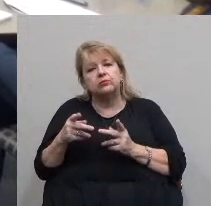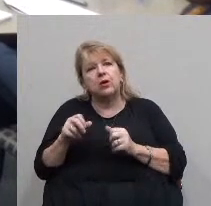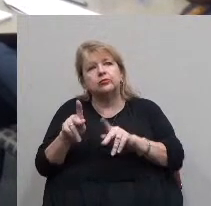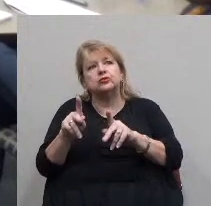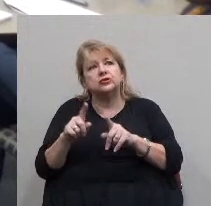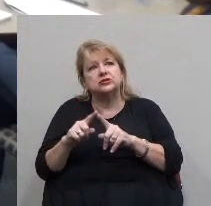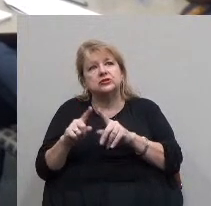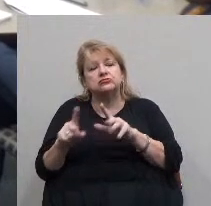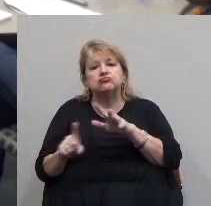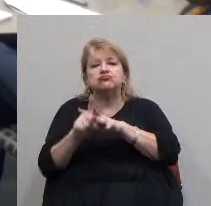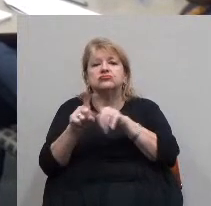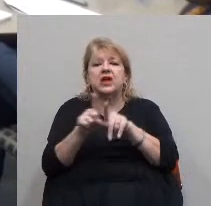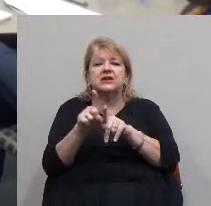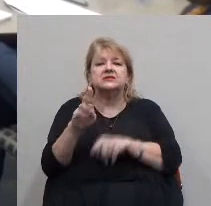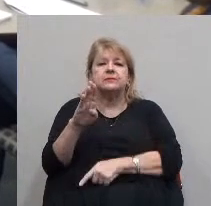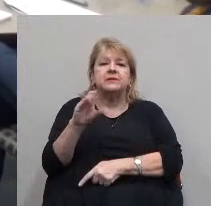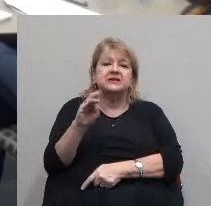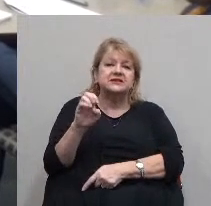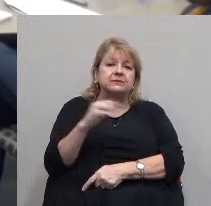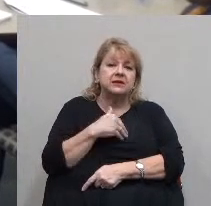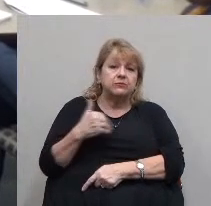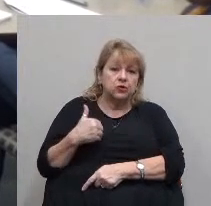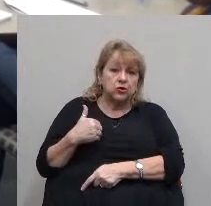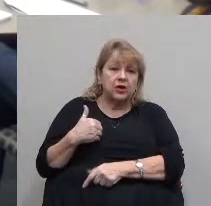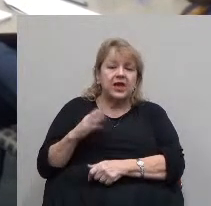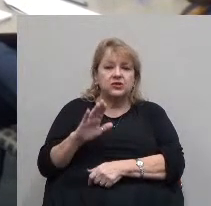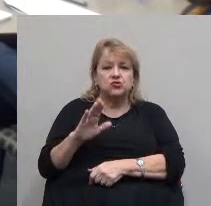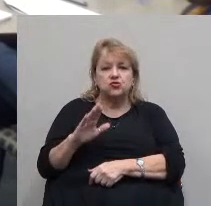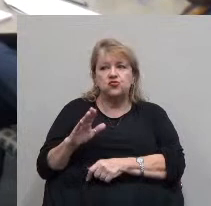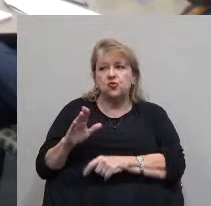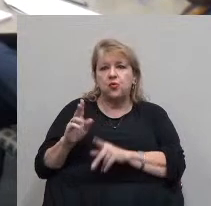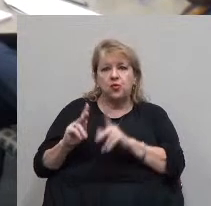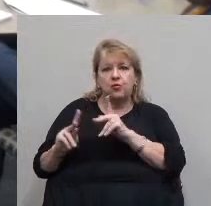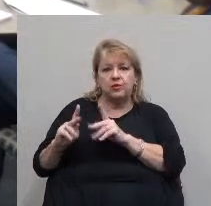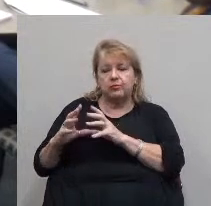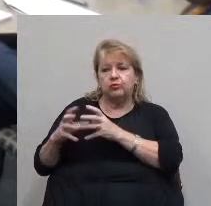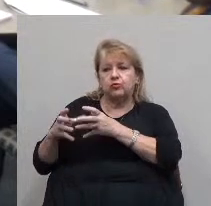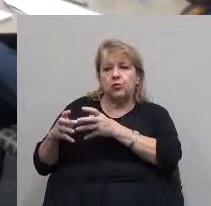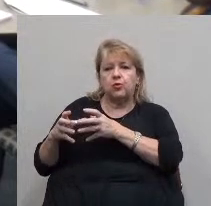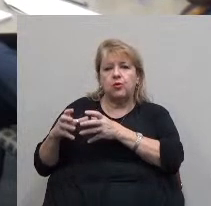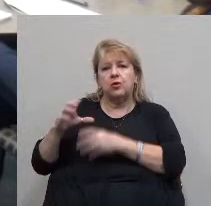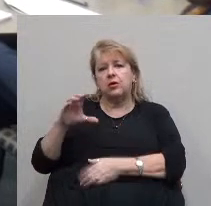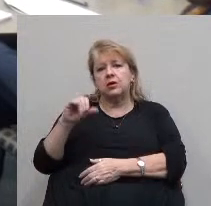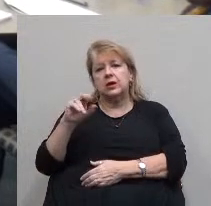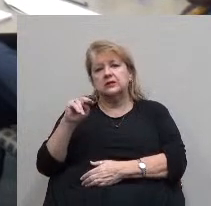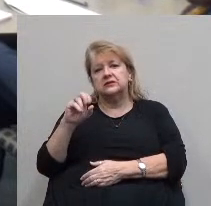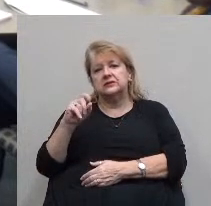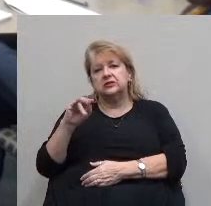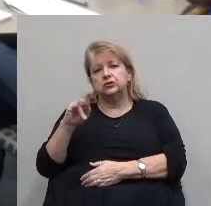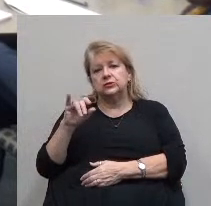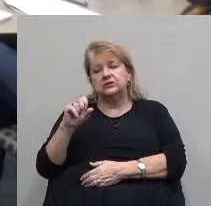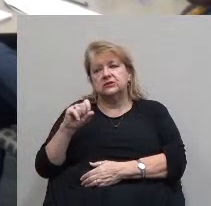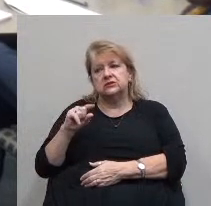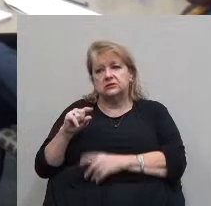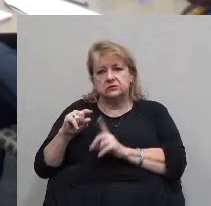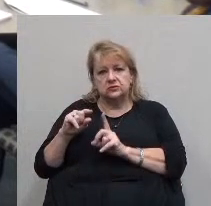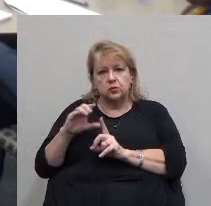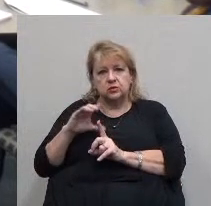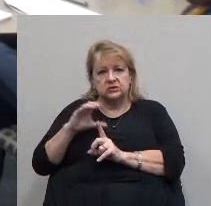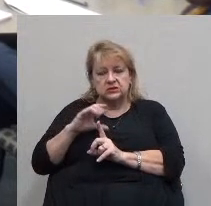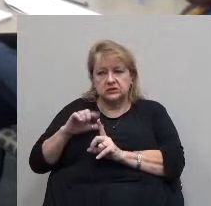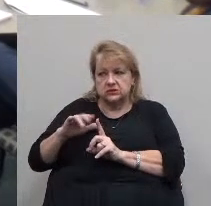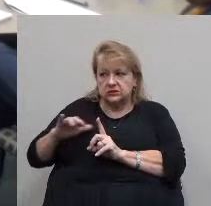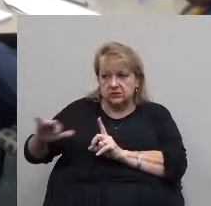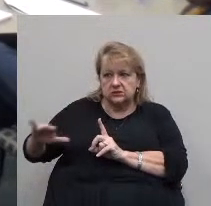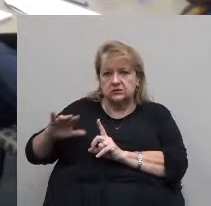opportunity for this meeting is to know what's being proposed in the legislature and then get a good sense of where the board